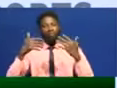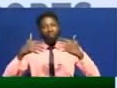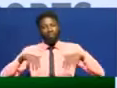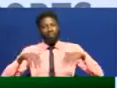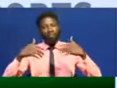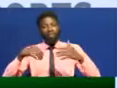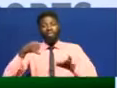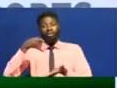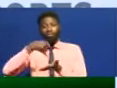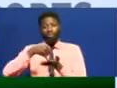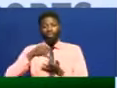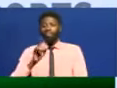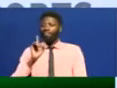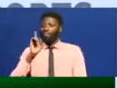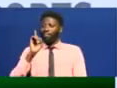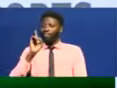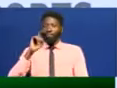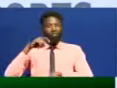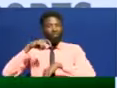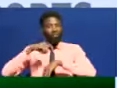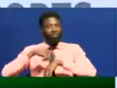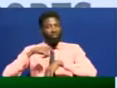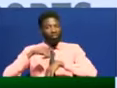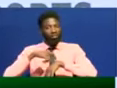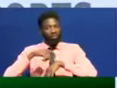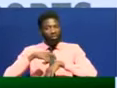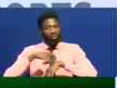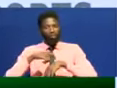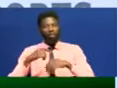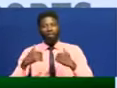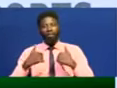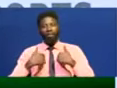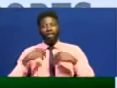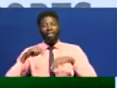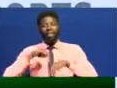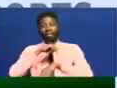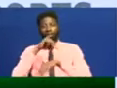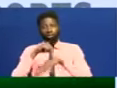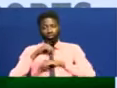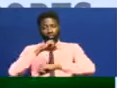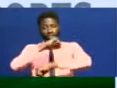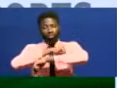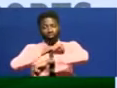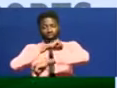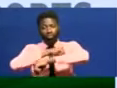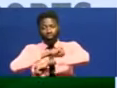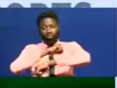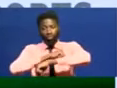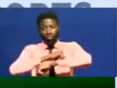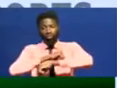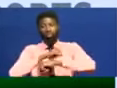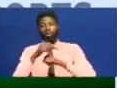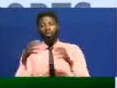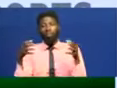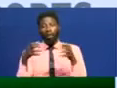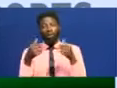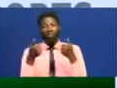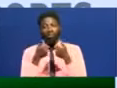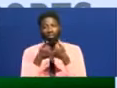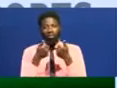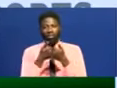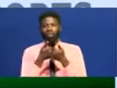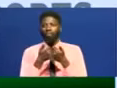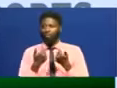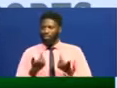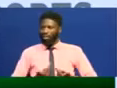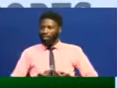including, for the first time ever, bringing the National School Ball Games on live TV through our